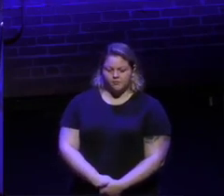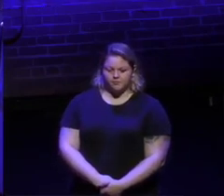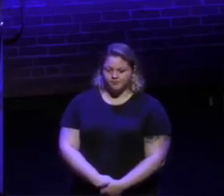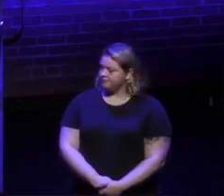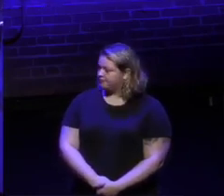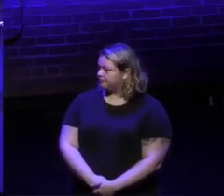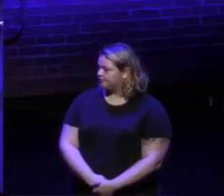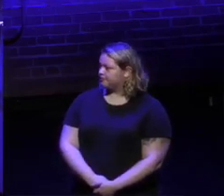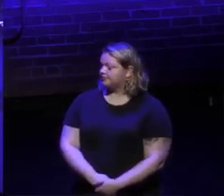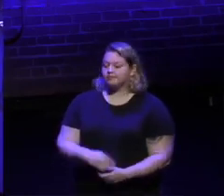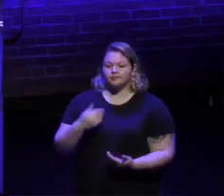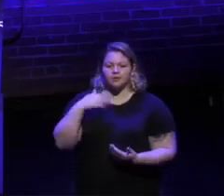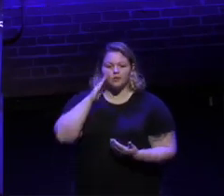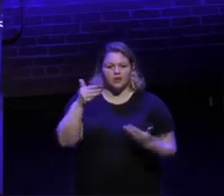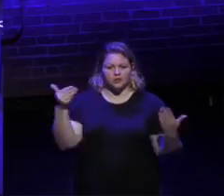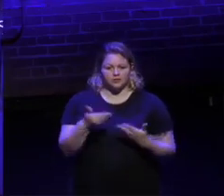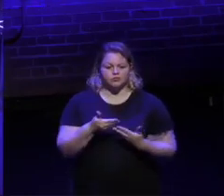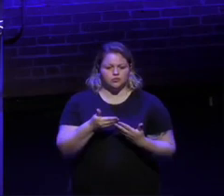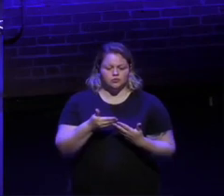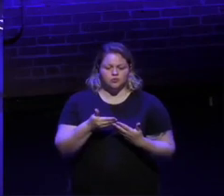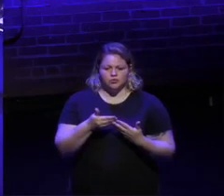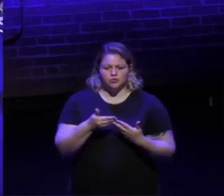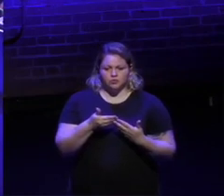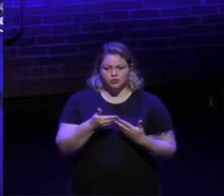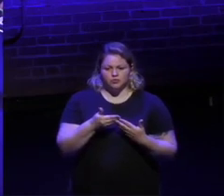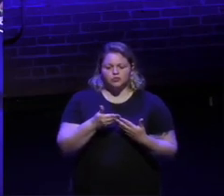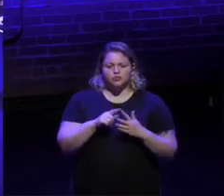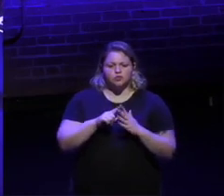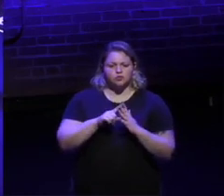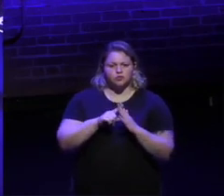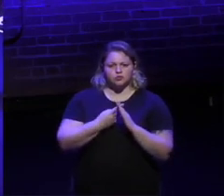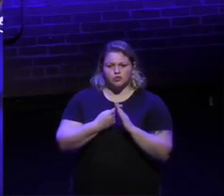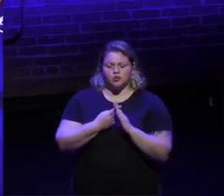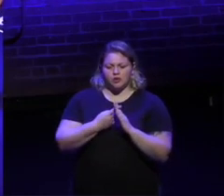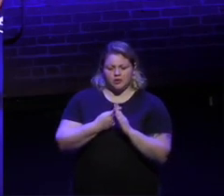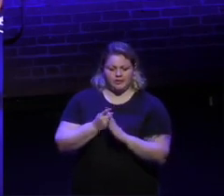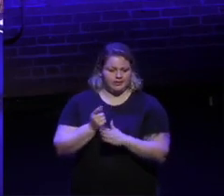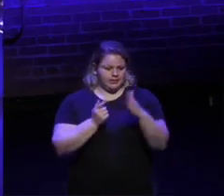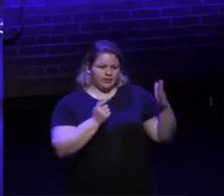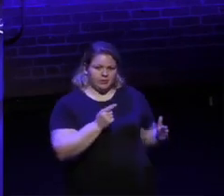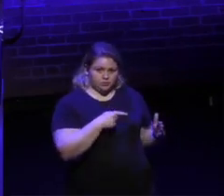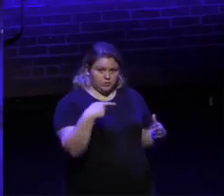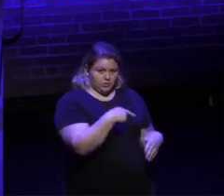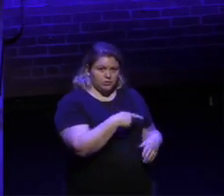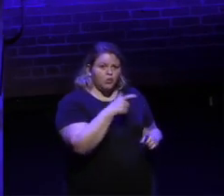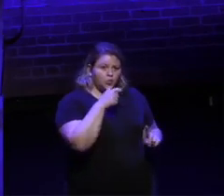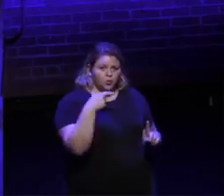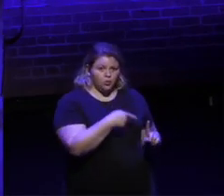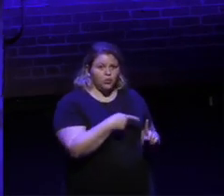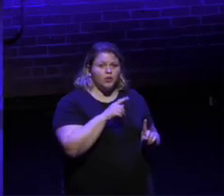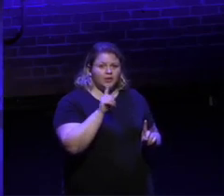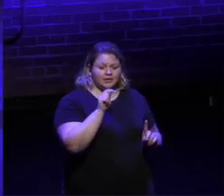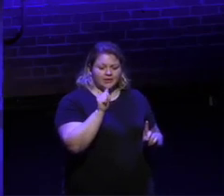So I'm going to introduce folks. I think I'll start directly to my side here. This is